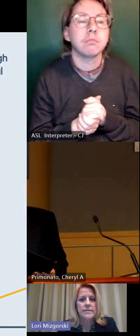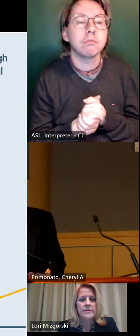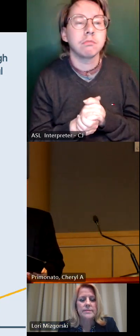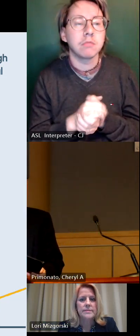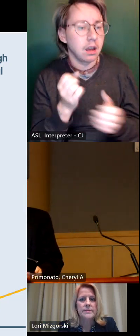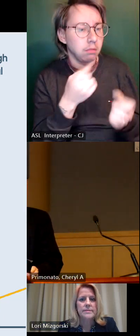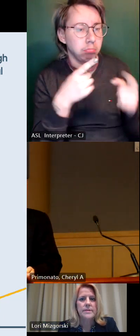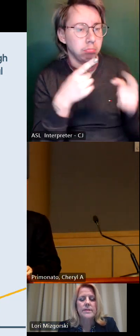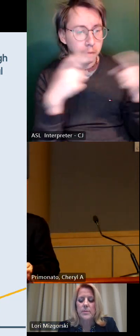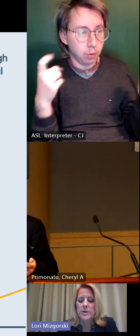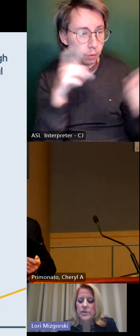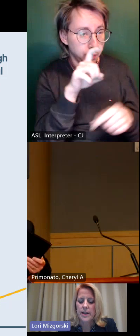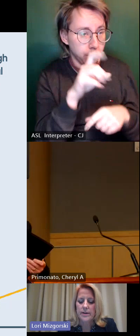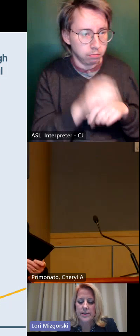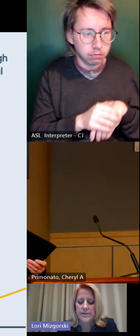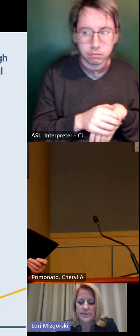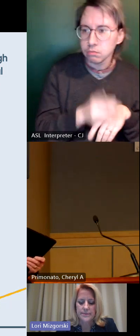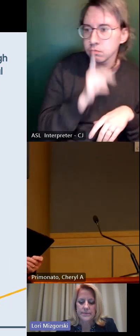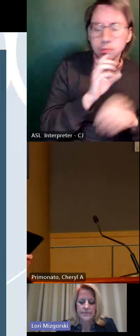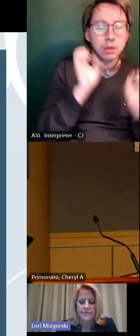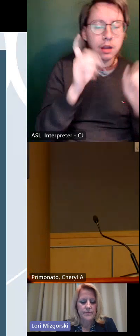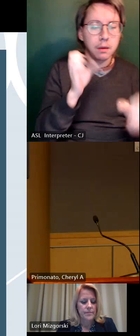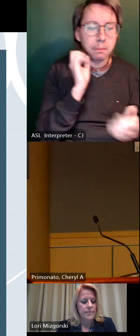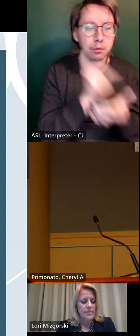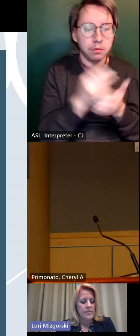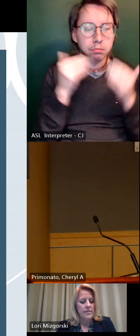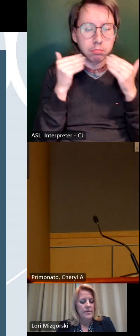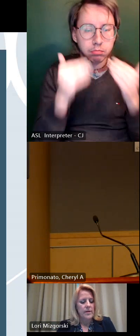opposed? The motion carries.